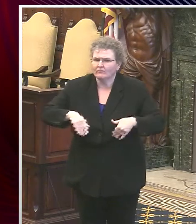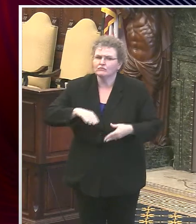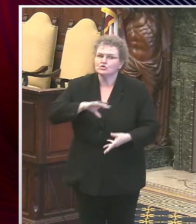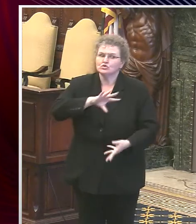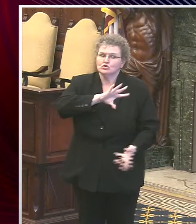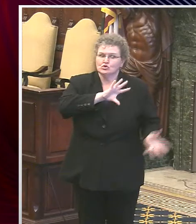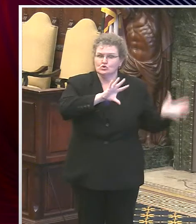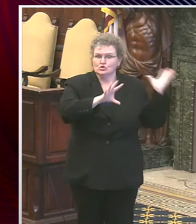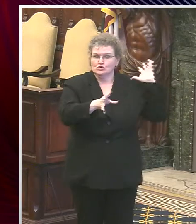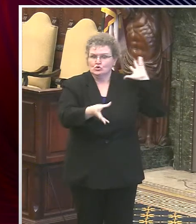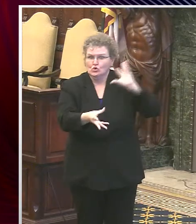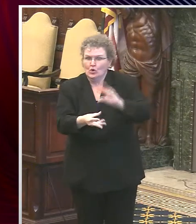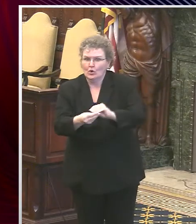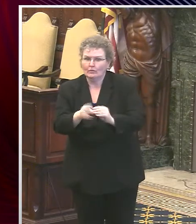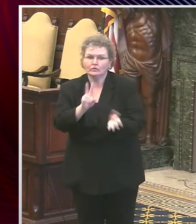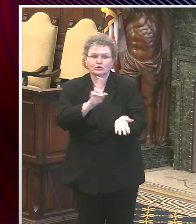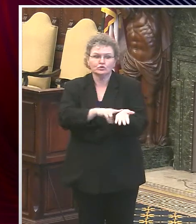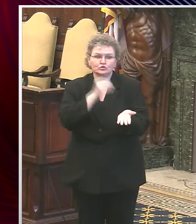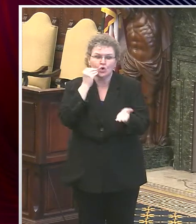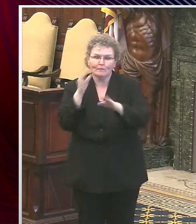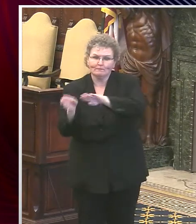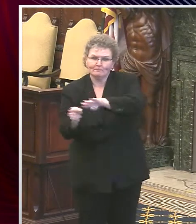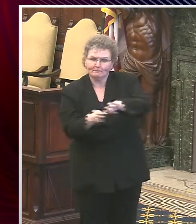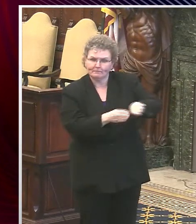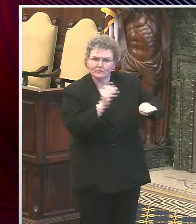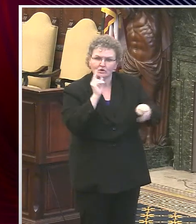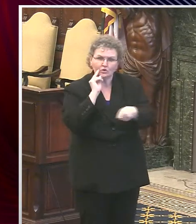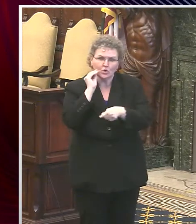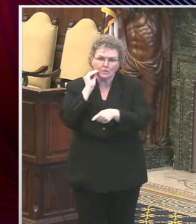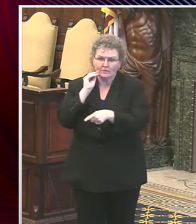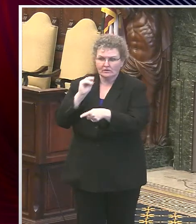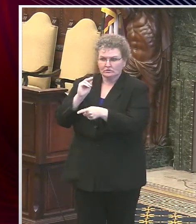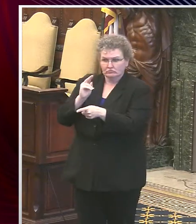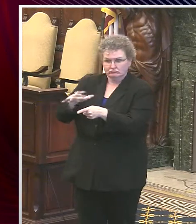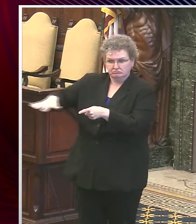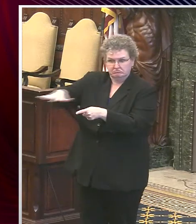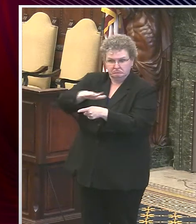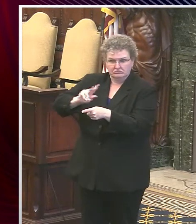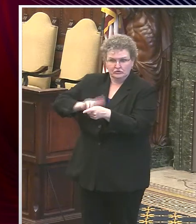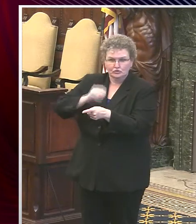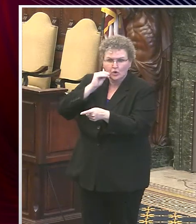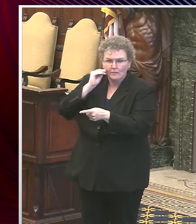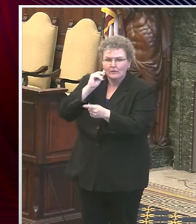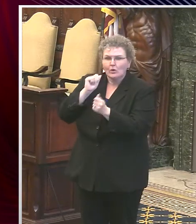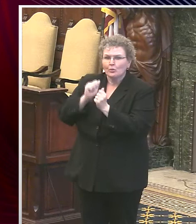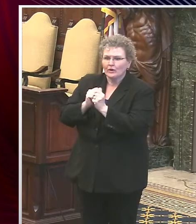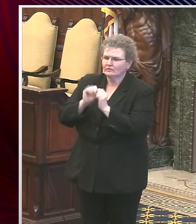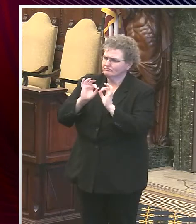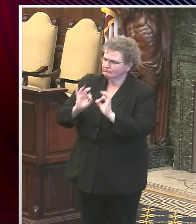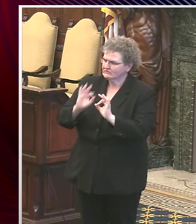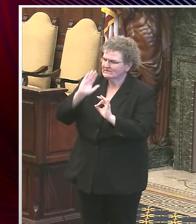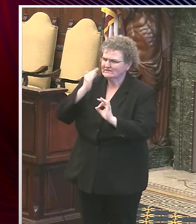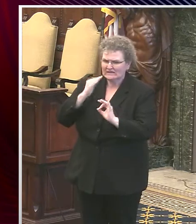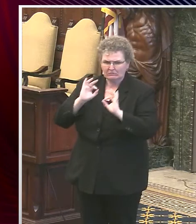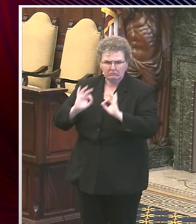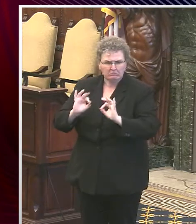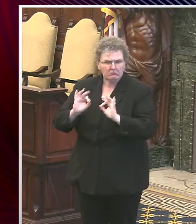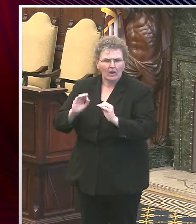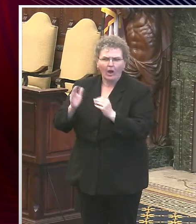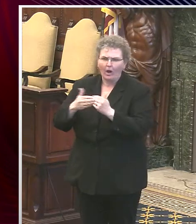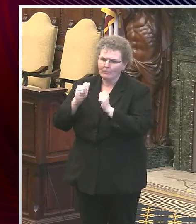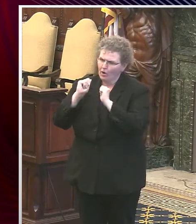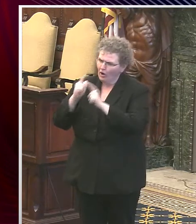our nursing homes, personal care homes, and assisted living facilities, we're making a lot of progress there, getting close to having these people